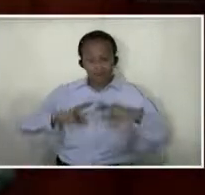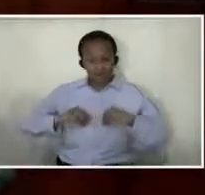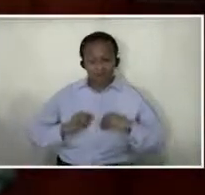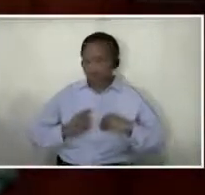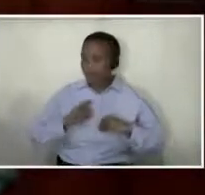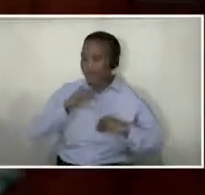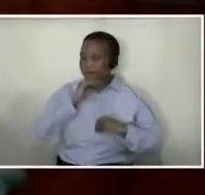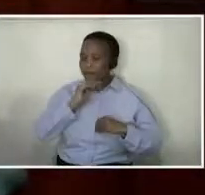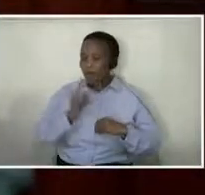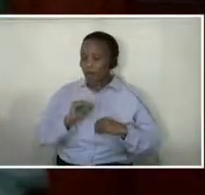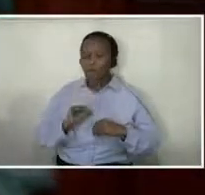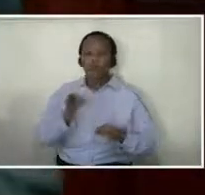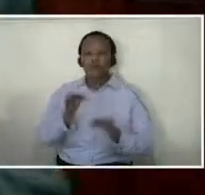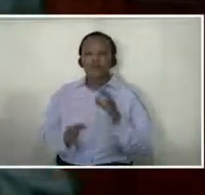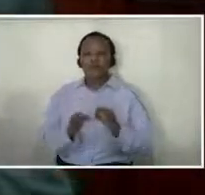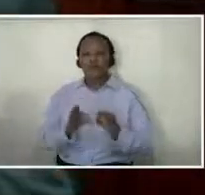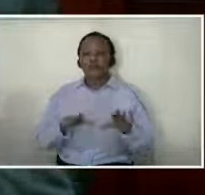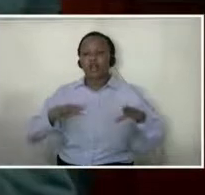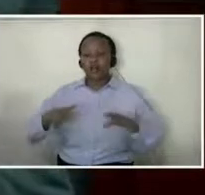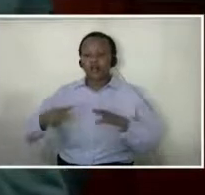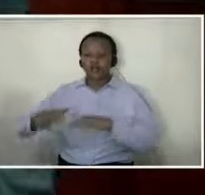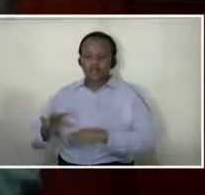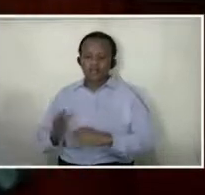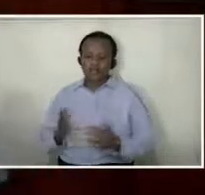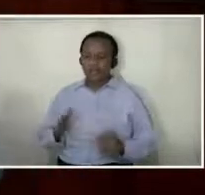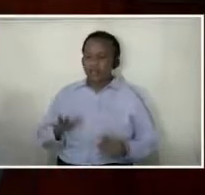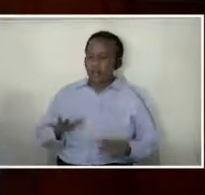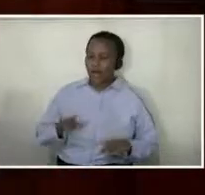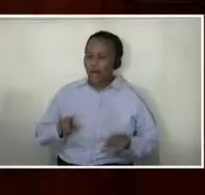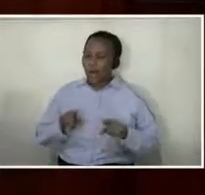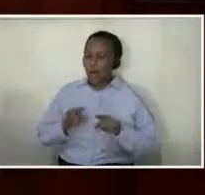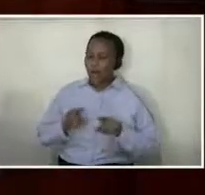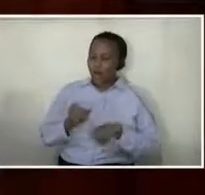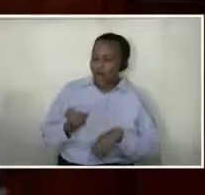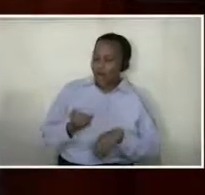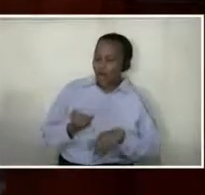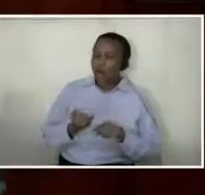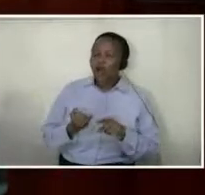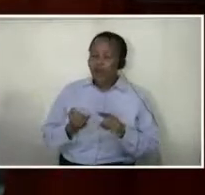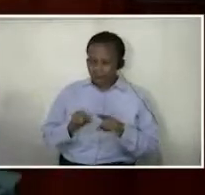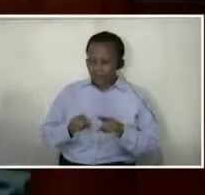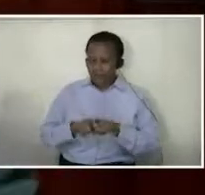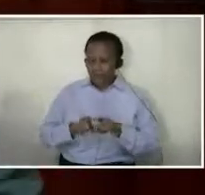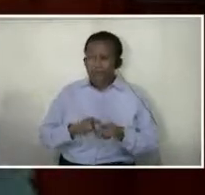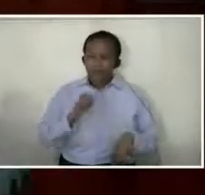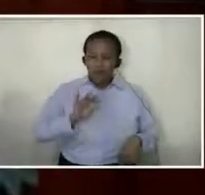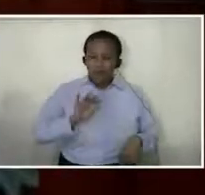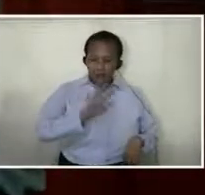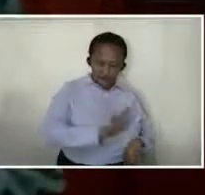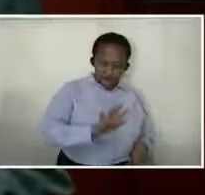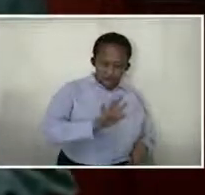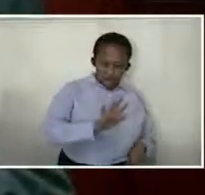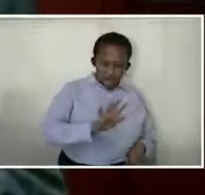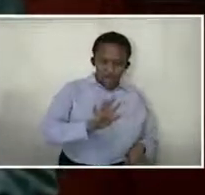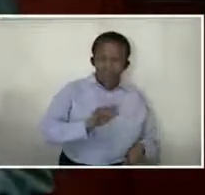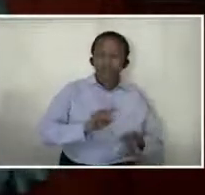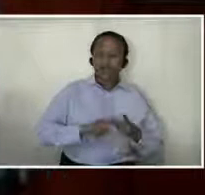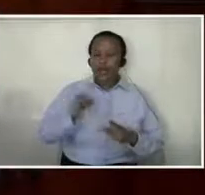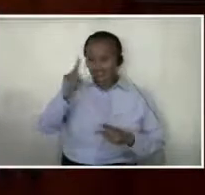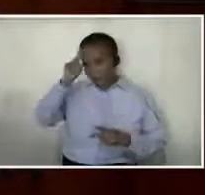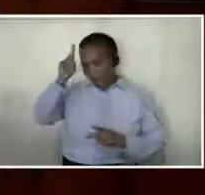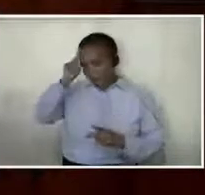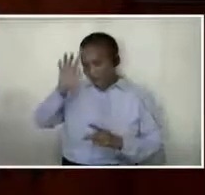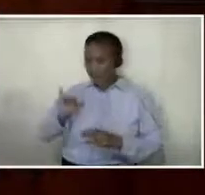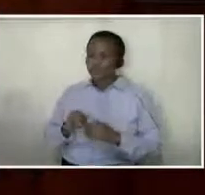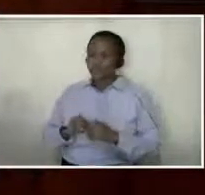alike, in particular those political parties dominated by Africans and blacks in general. From across